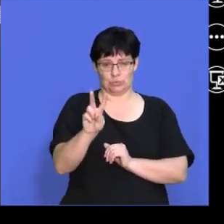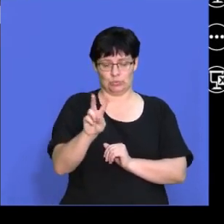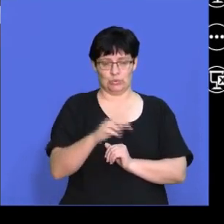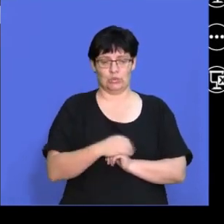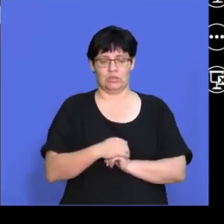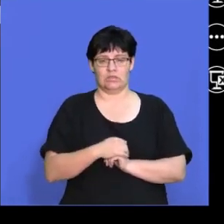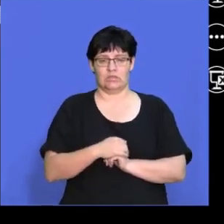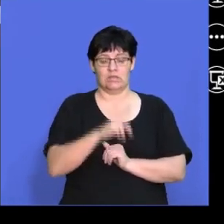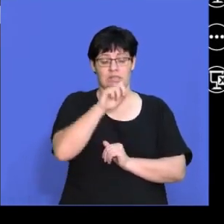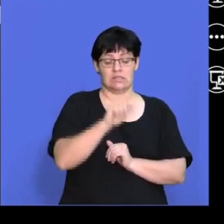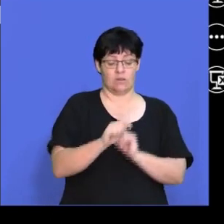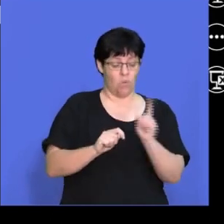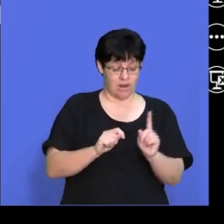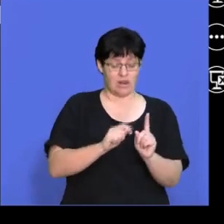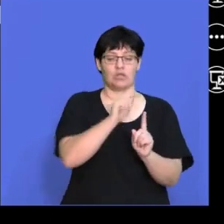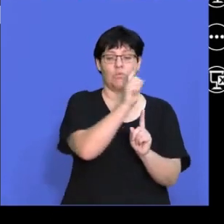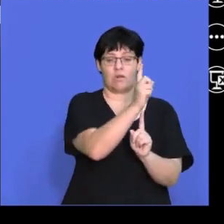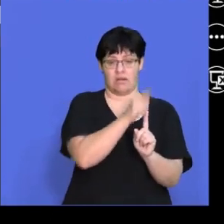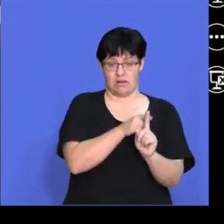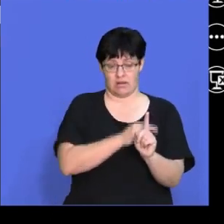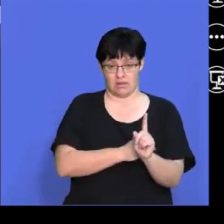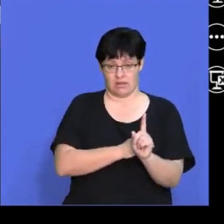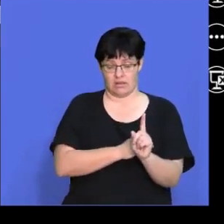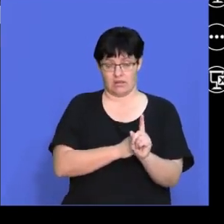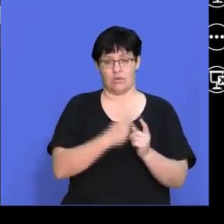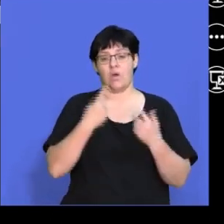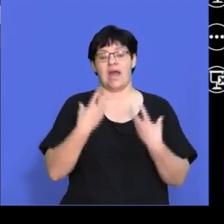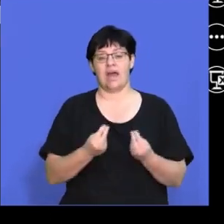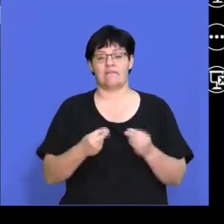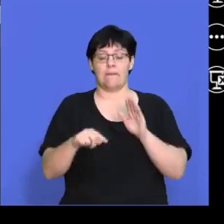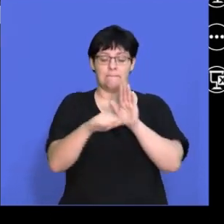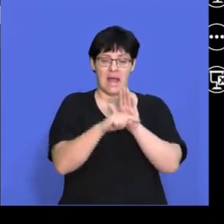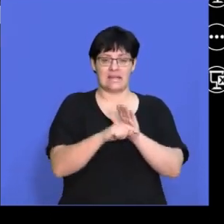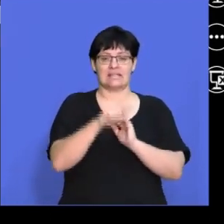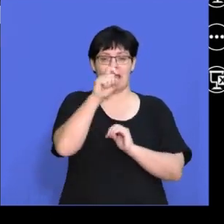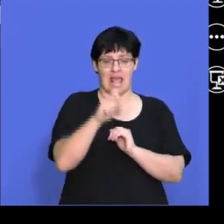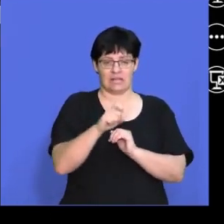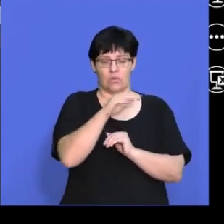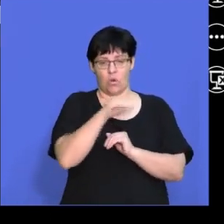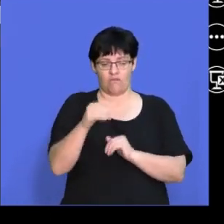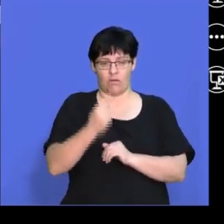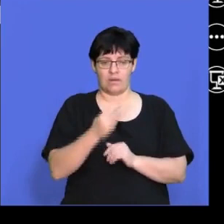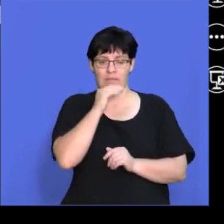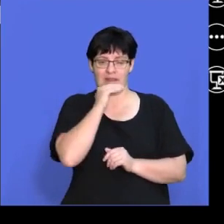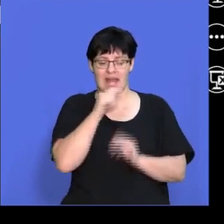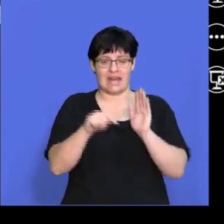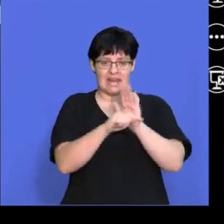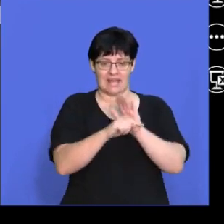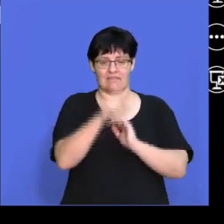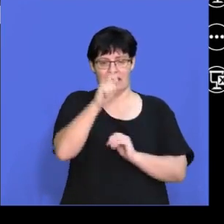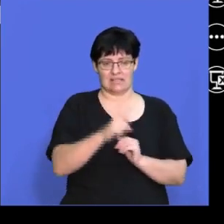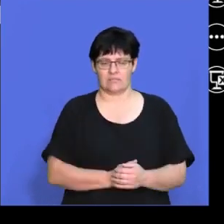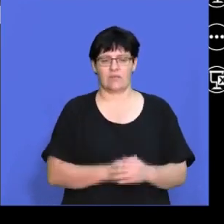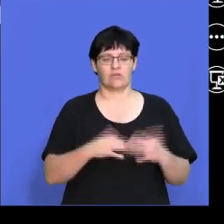2. The 1 is term 1. So we've got minus x over 1, which is negative